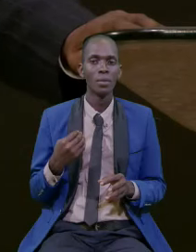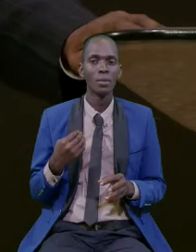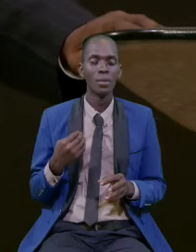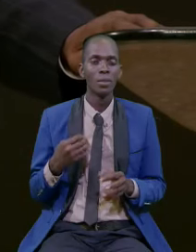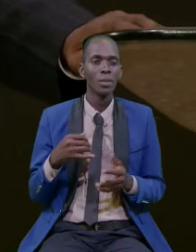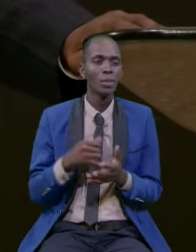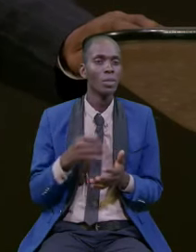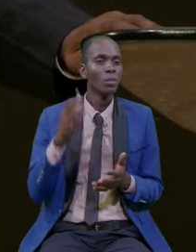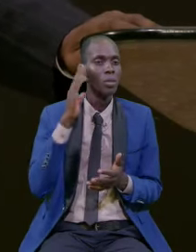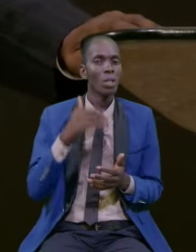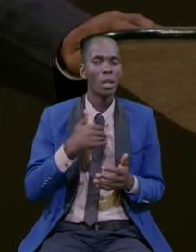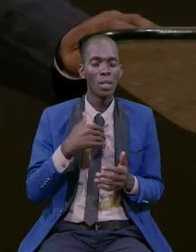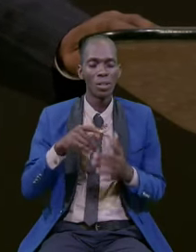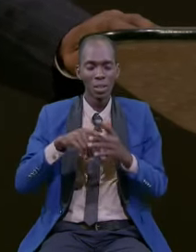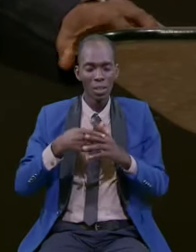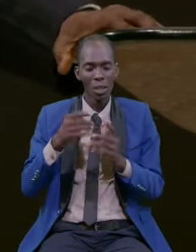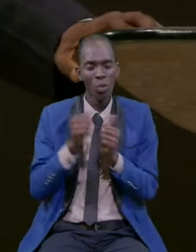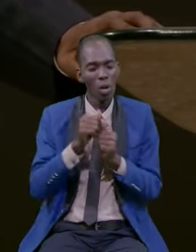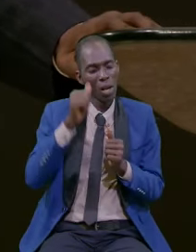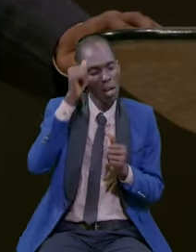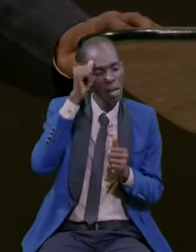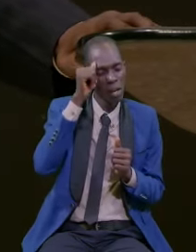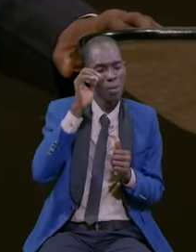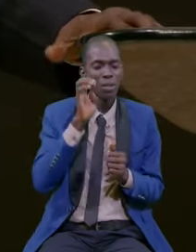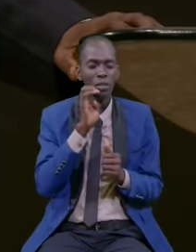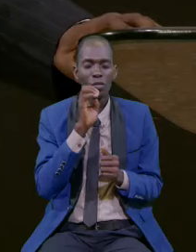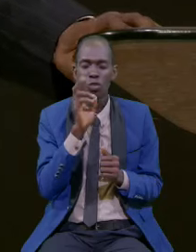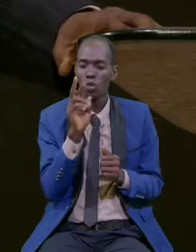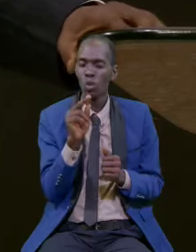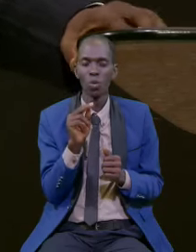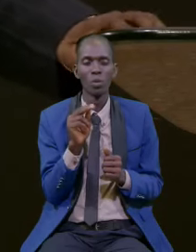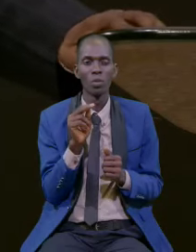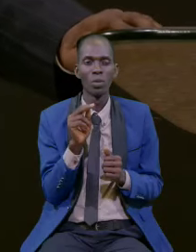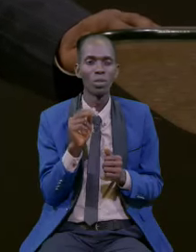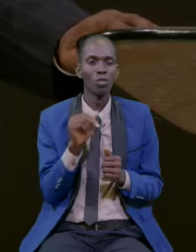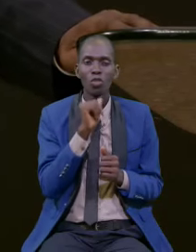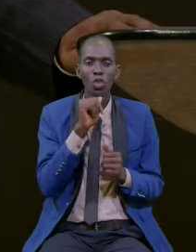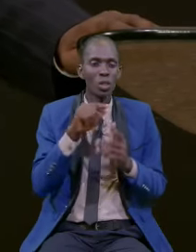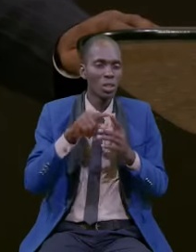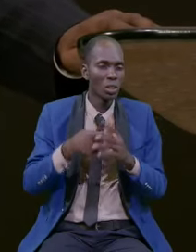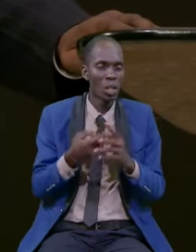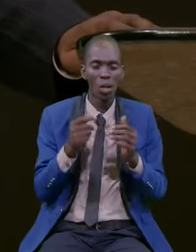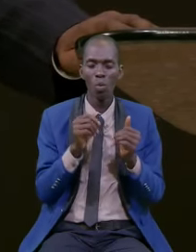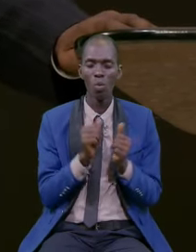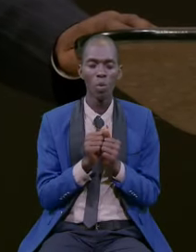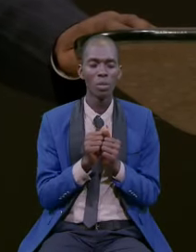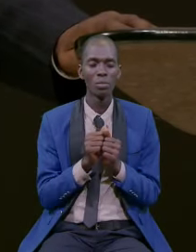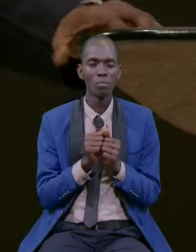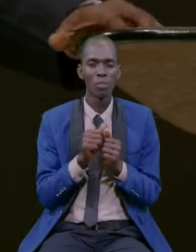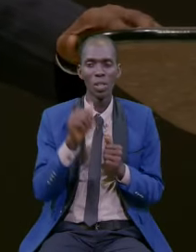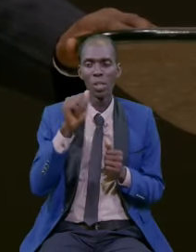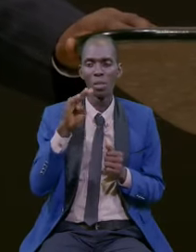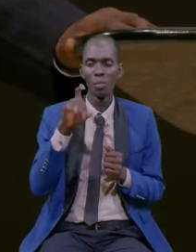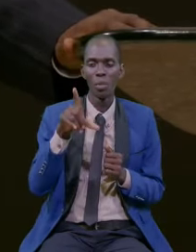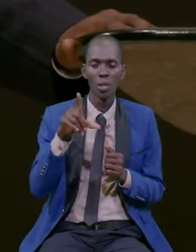Adam and Eve. But no, the least starts with Abel. And then goes on to